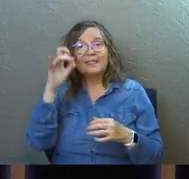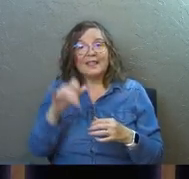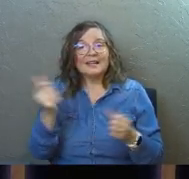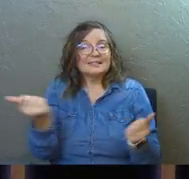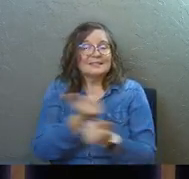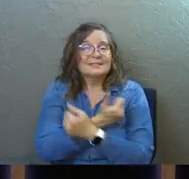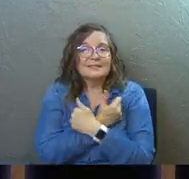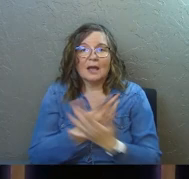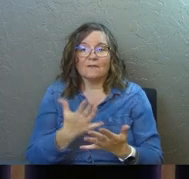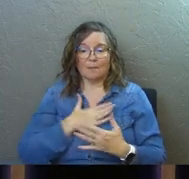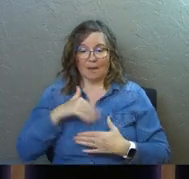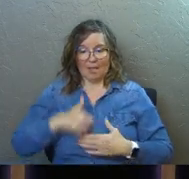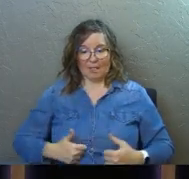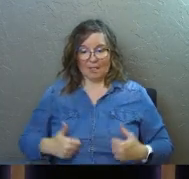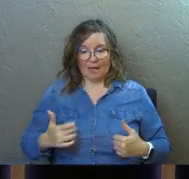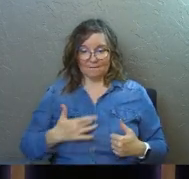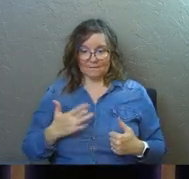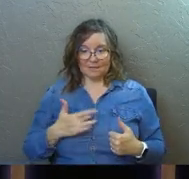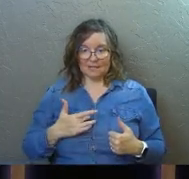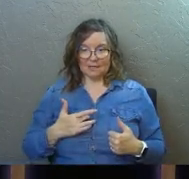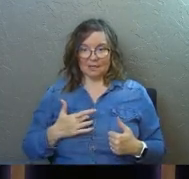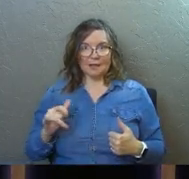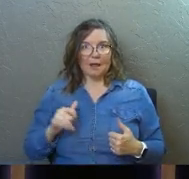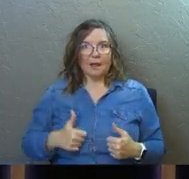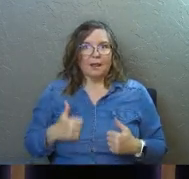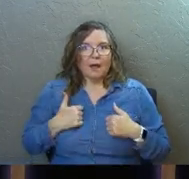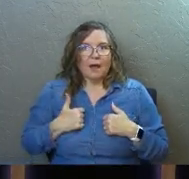that's everything in my life that feels like life.